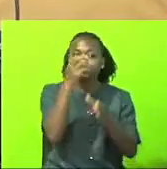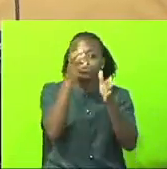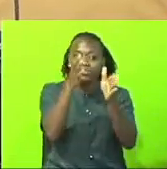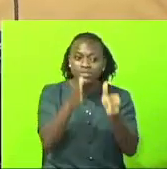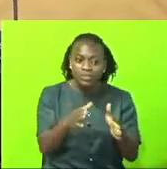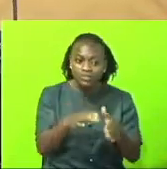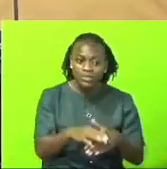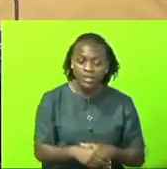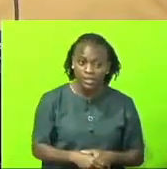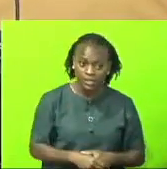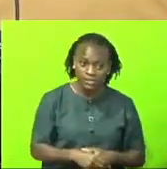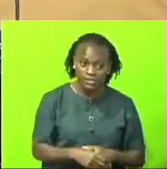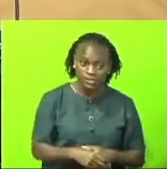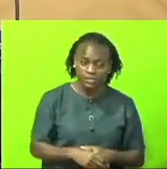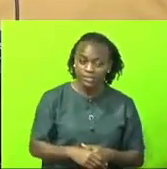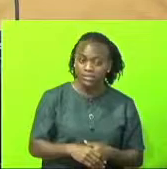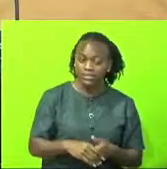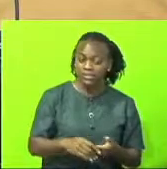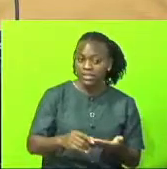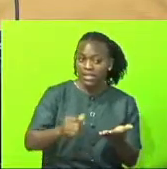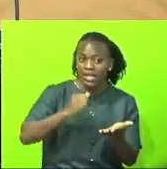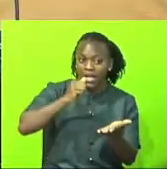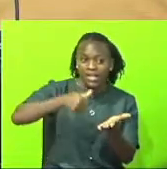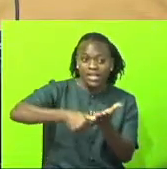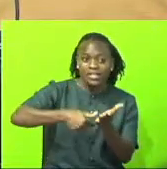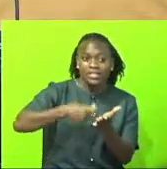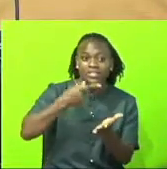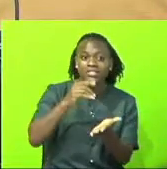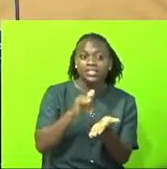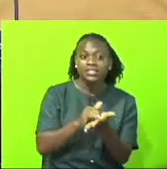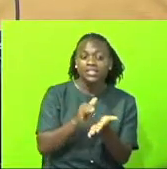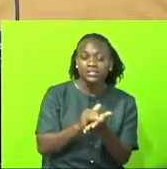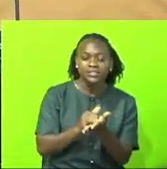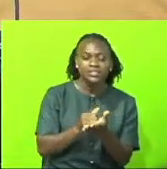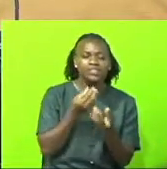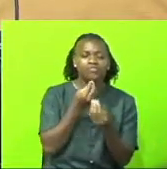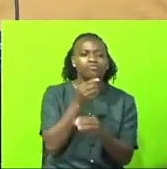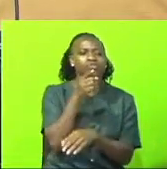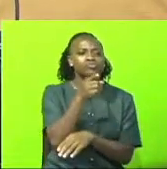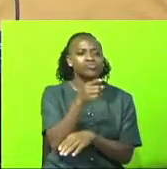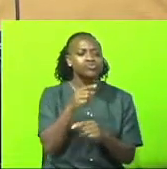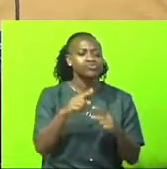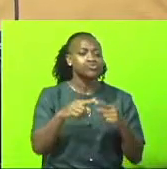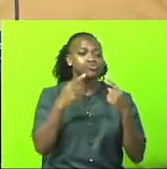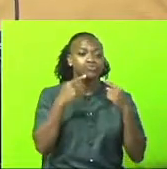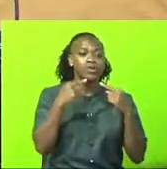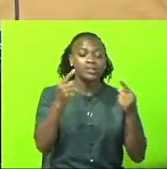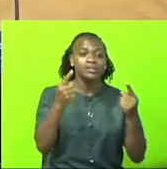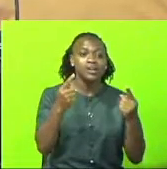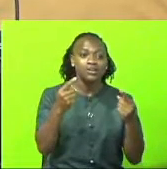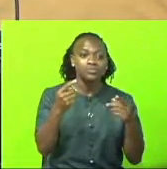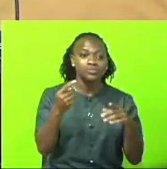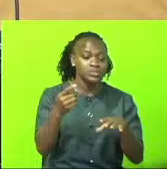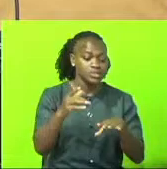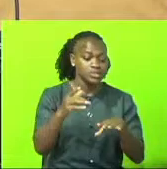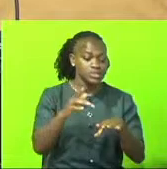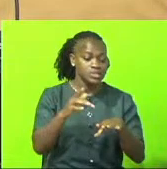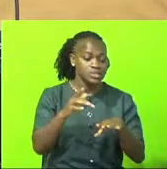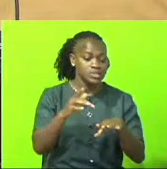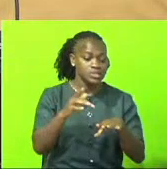the petition is titled, Notice of Petition to You to Declare Vacant Seats for 4